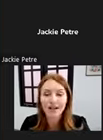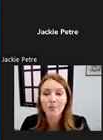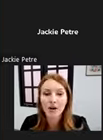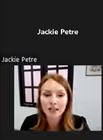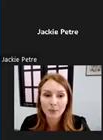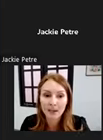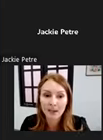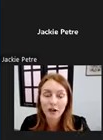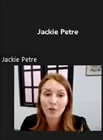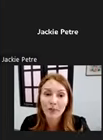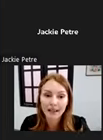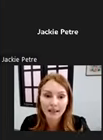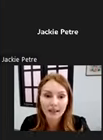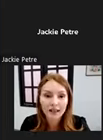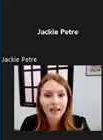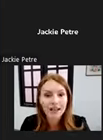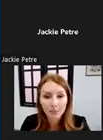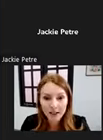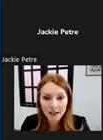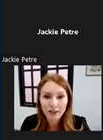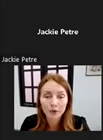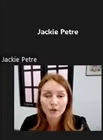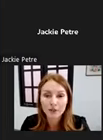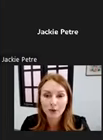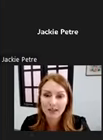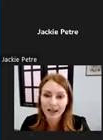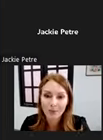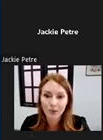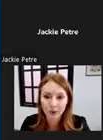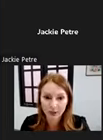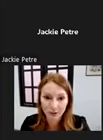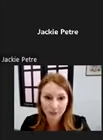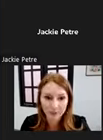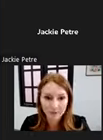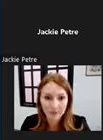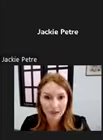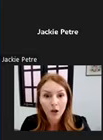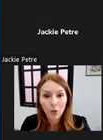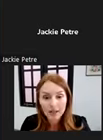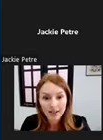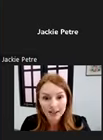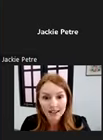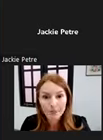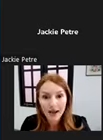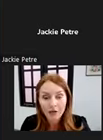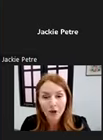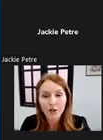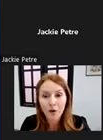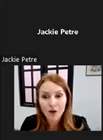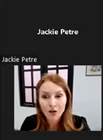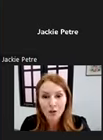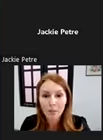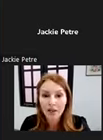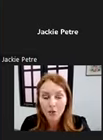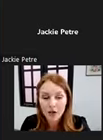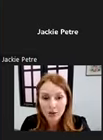collaboration, and participation of many, especially those of us who reside in Puerto Rico. Recently, Hispanic Federation